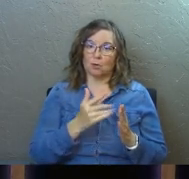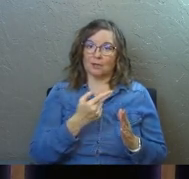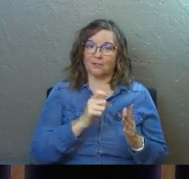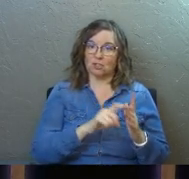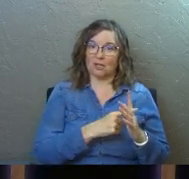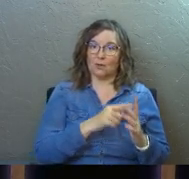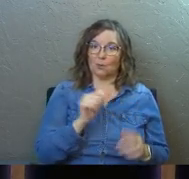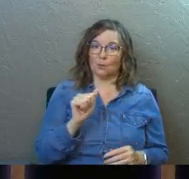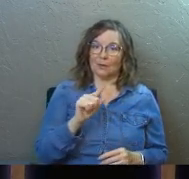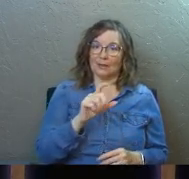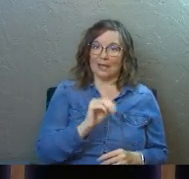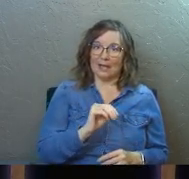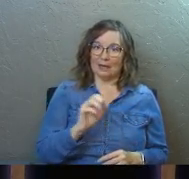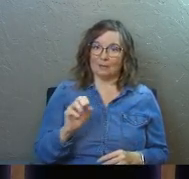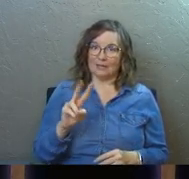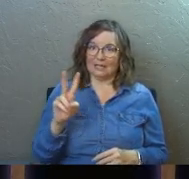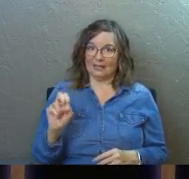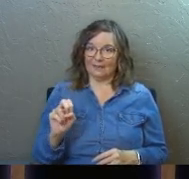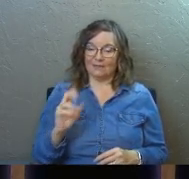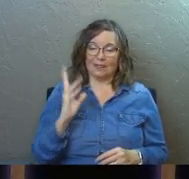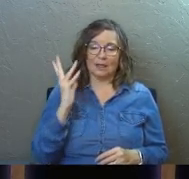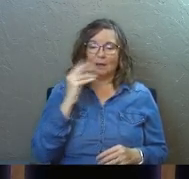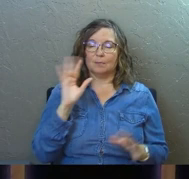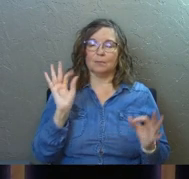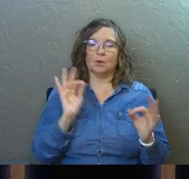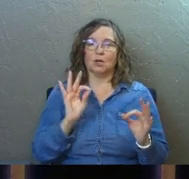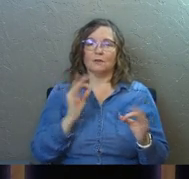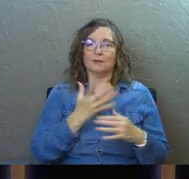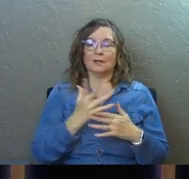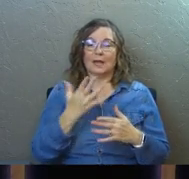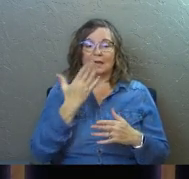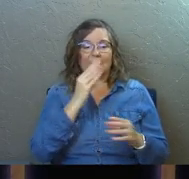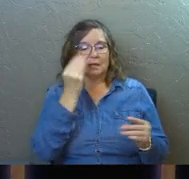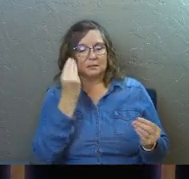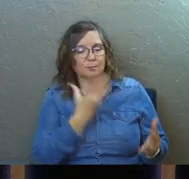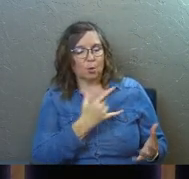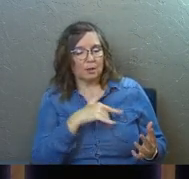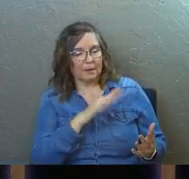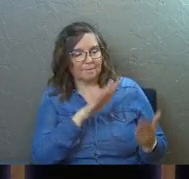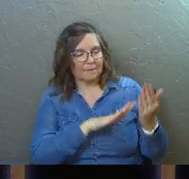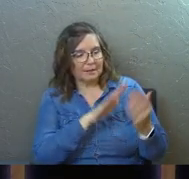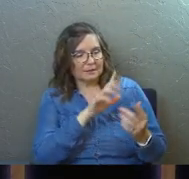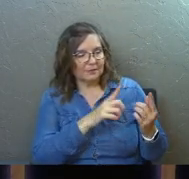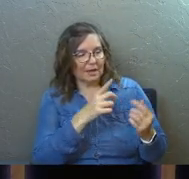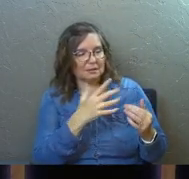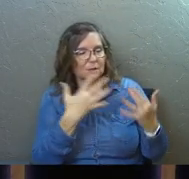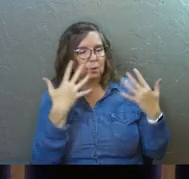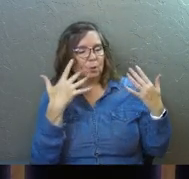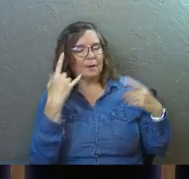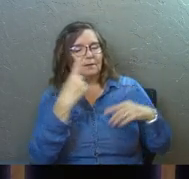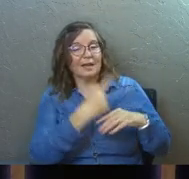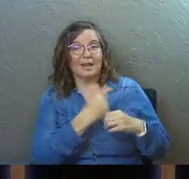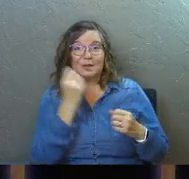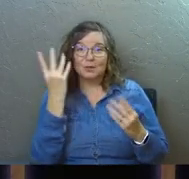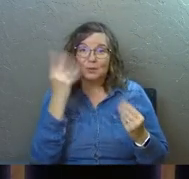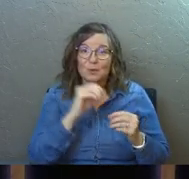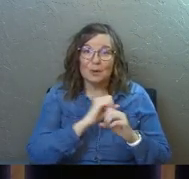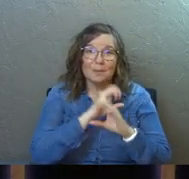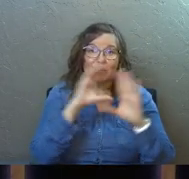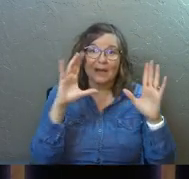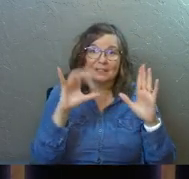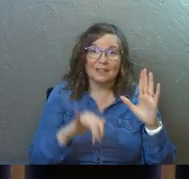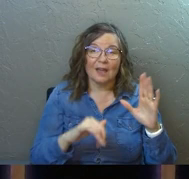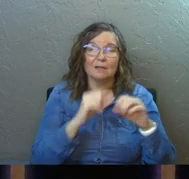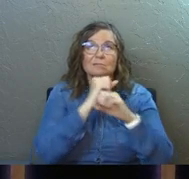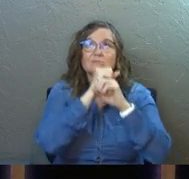Genesis with Adam and Eve and in that perfect garden. And the scripture says that God spoke to them face to face in the cool of the day. Can you imagine that? Because you